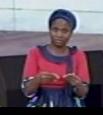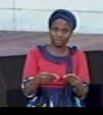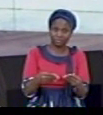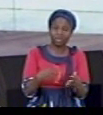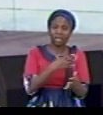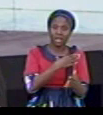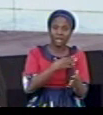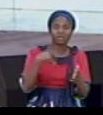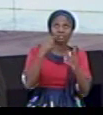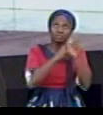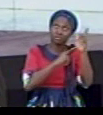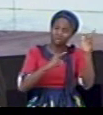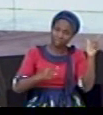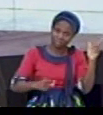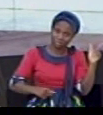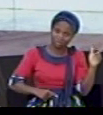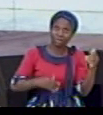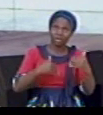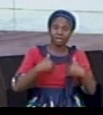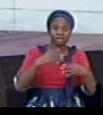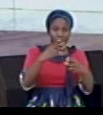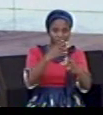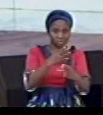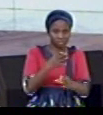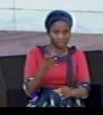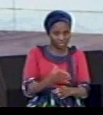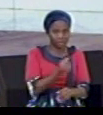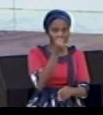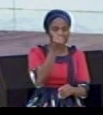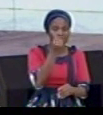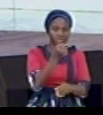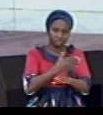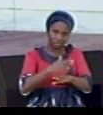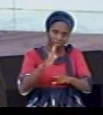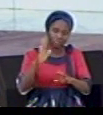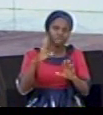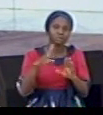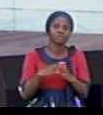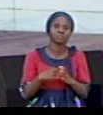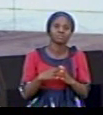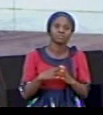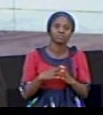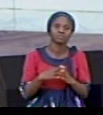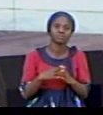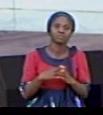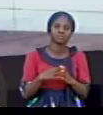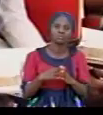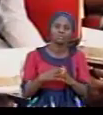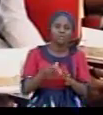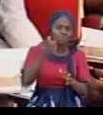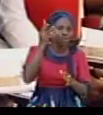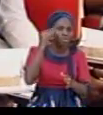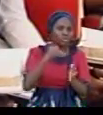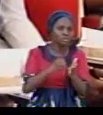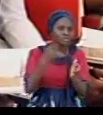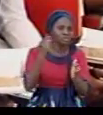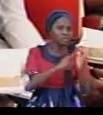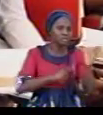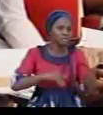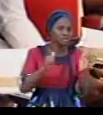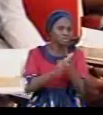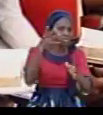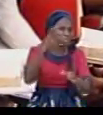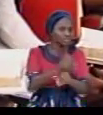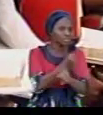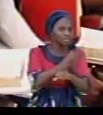the Lord has taken away. Was it the Lord that took away? I said, was it